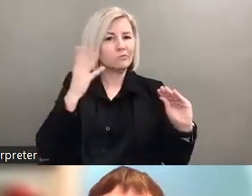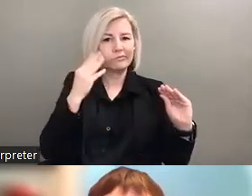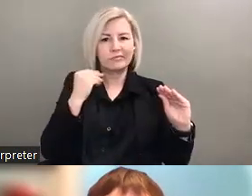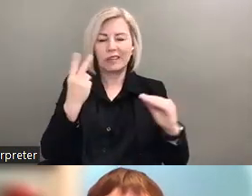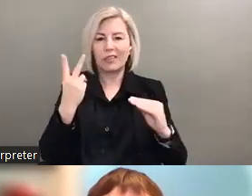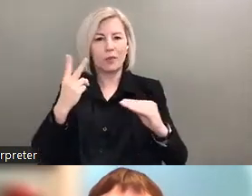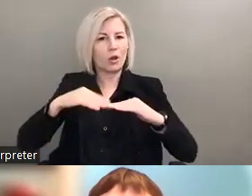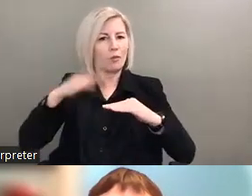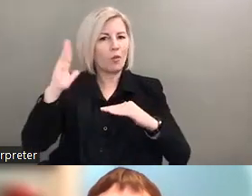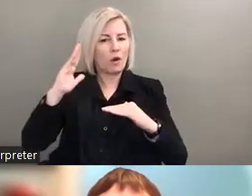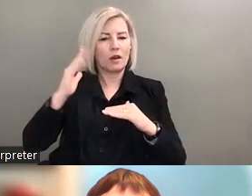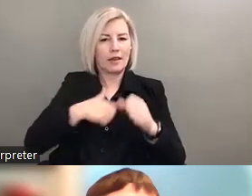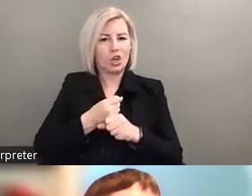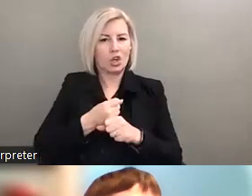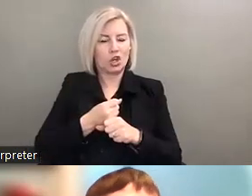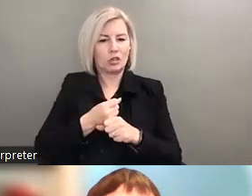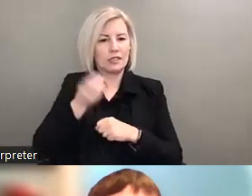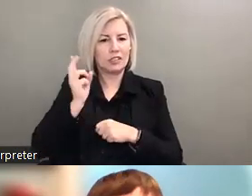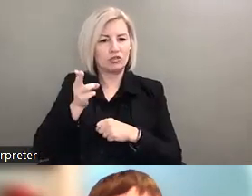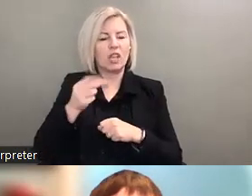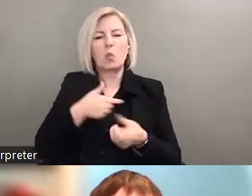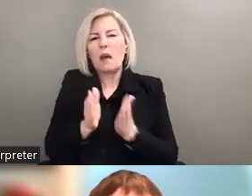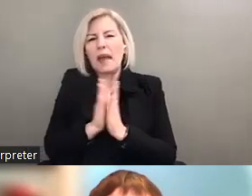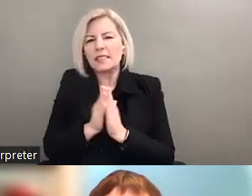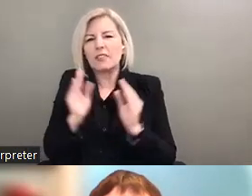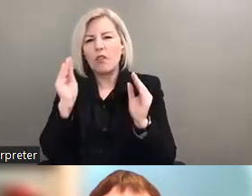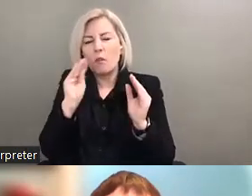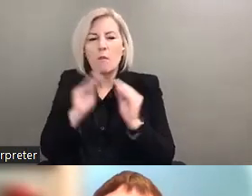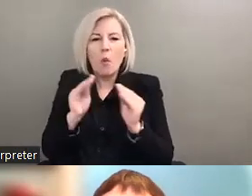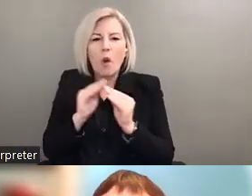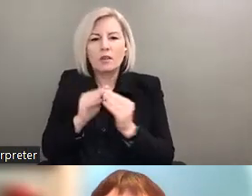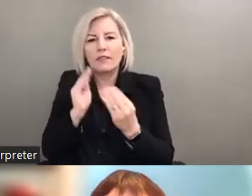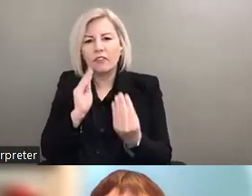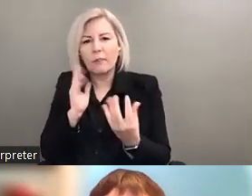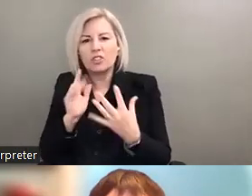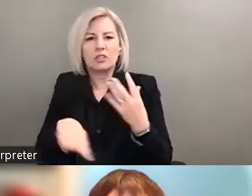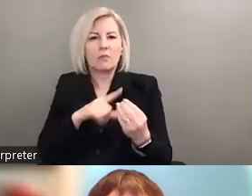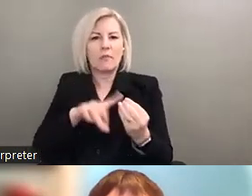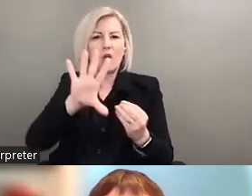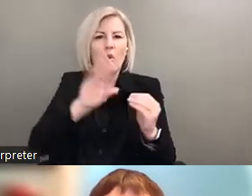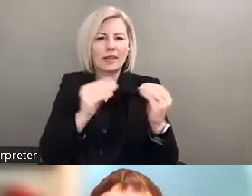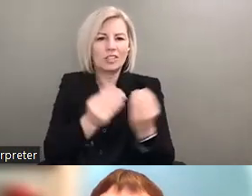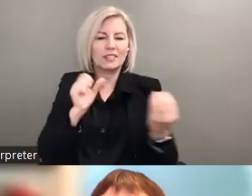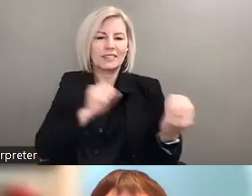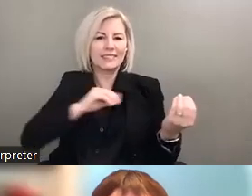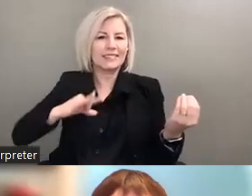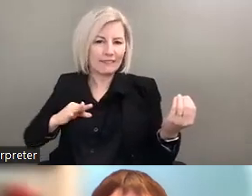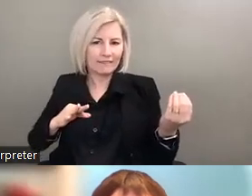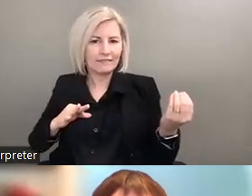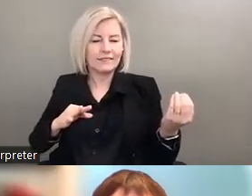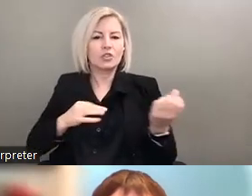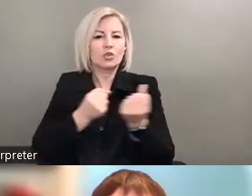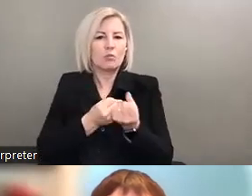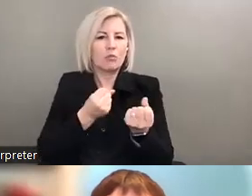year presenting history, we'll ask for a little bit more context here on your organizational staffing plan to support the